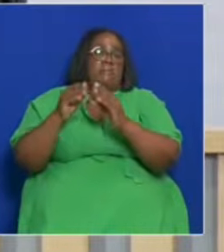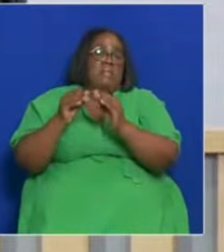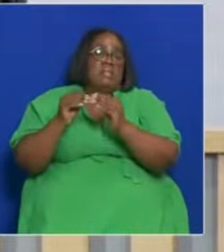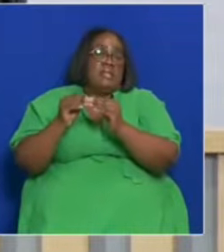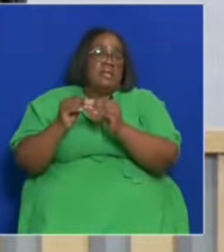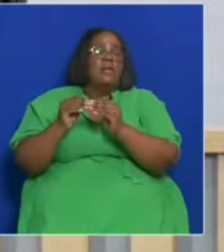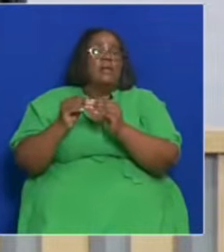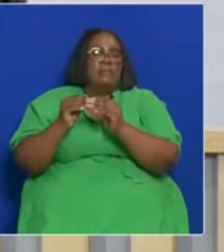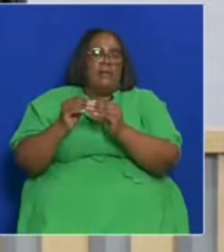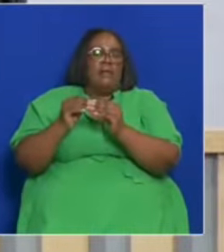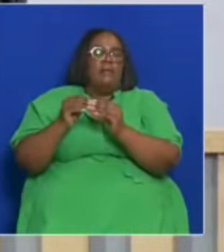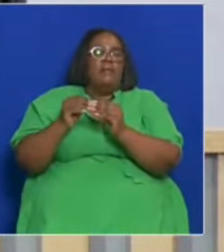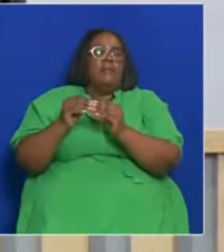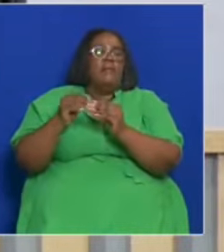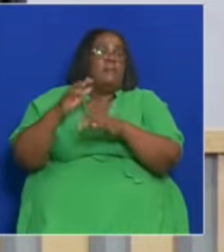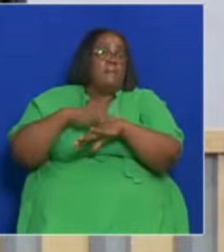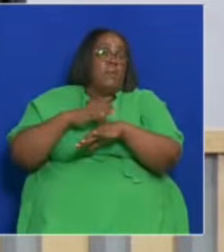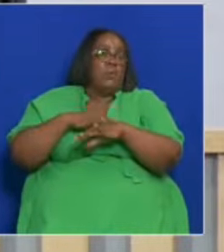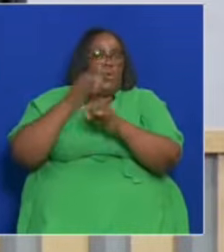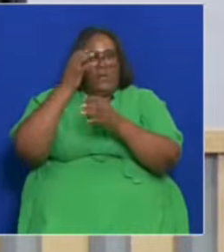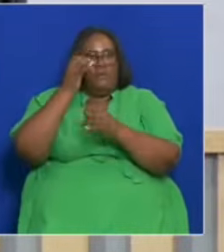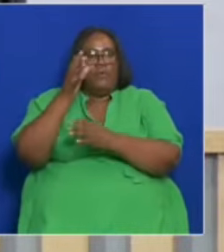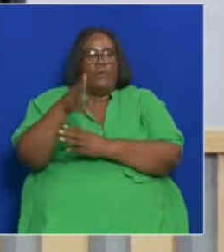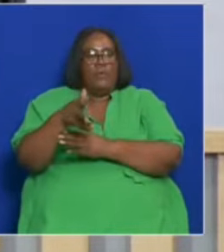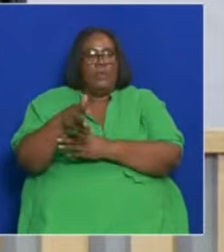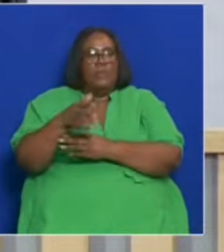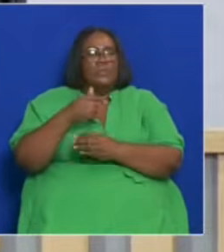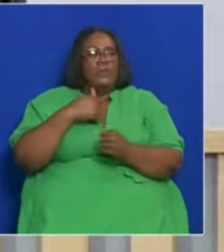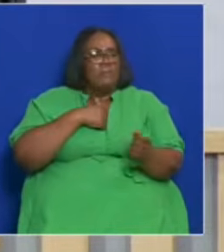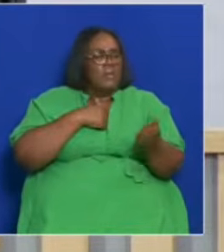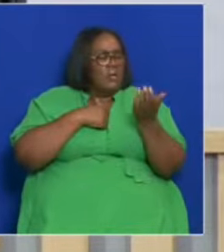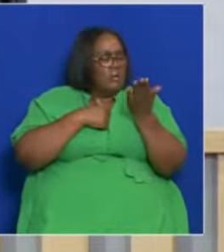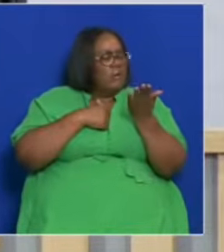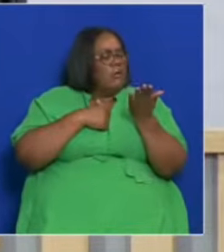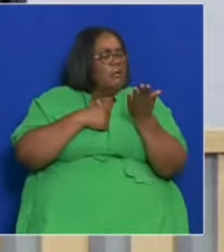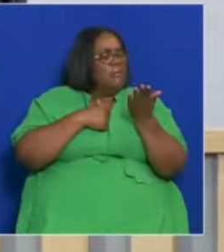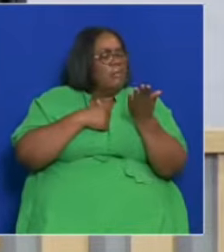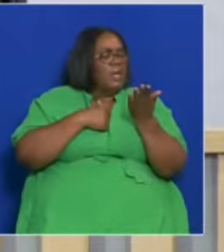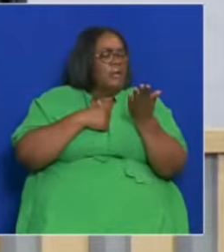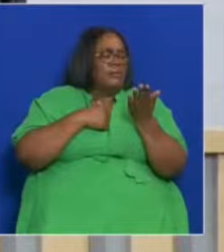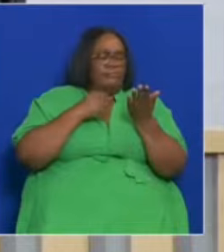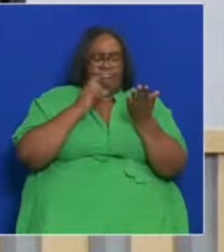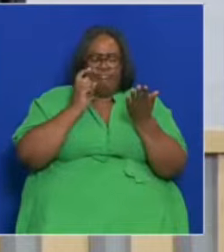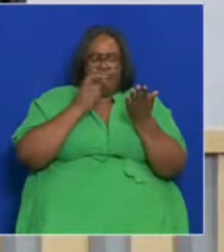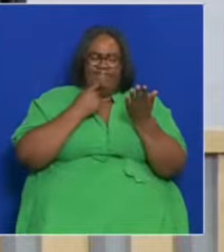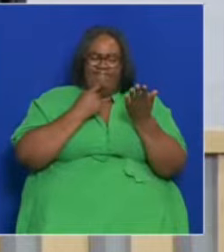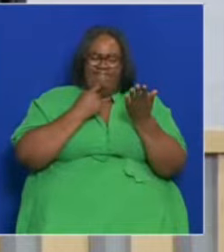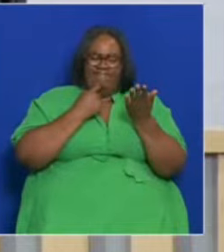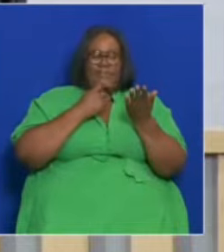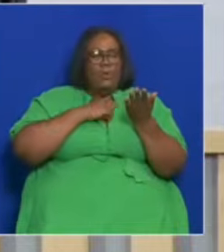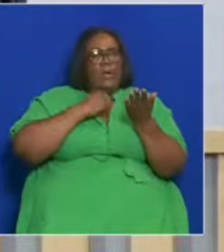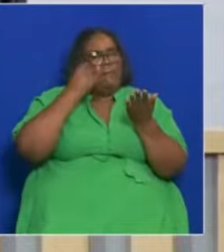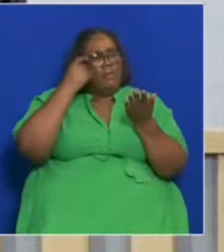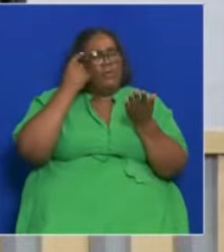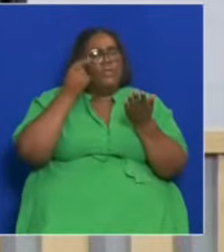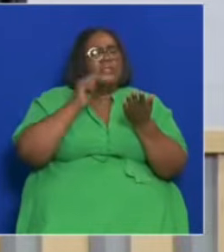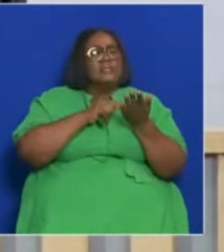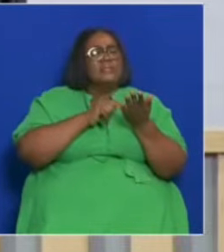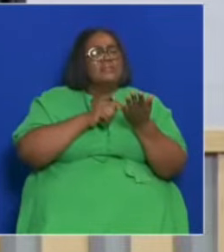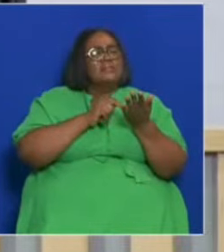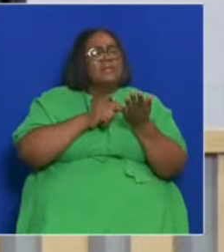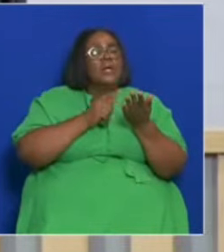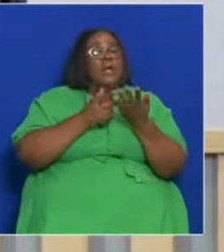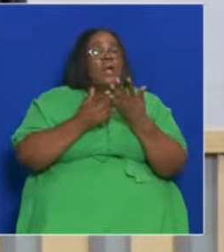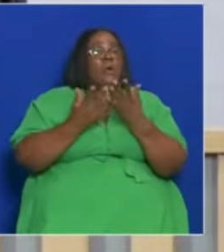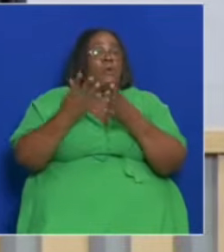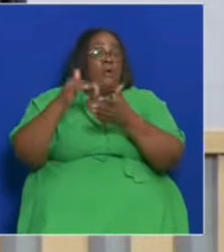eyebrows with it, with the understanding that when we get to the meeting, we'll get to understand what this investigation is about.